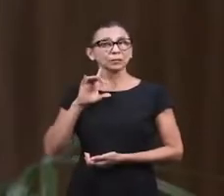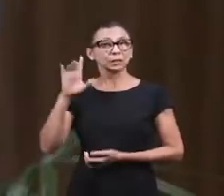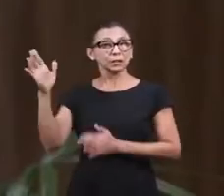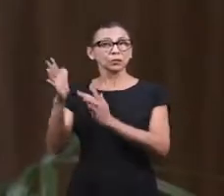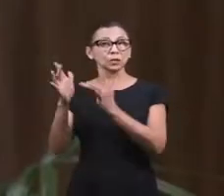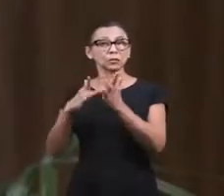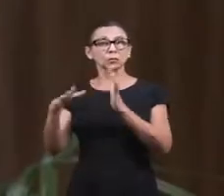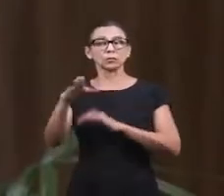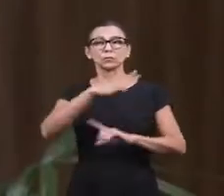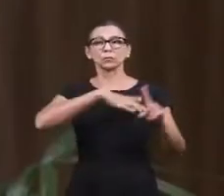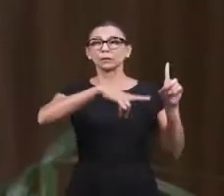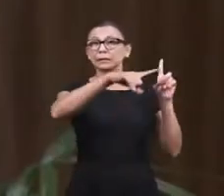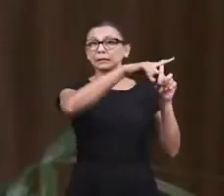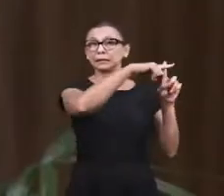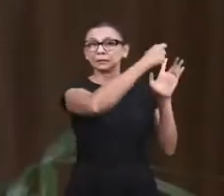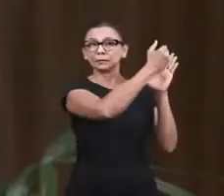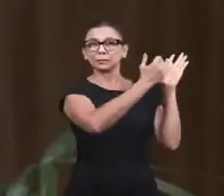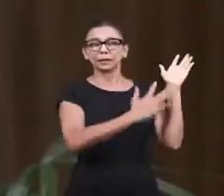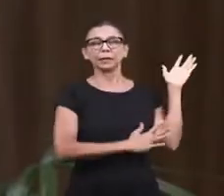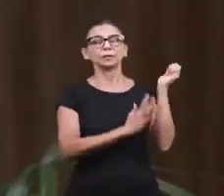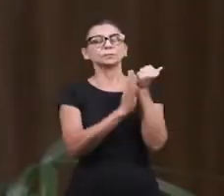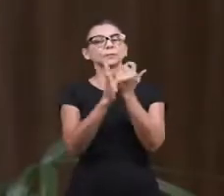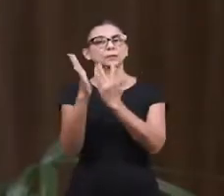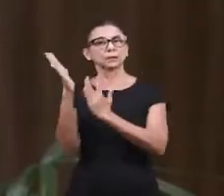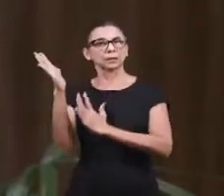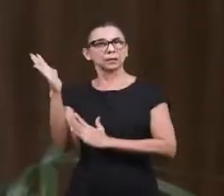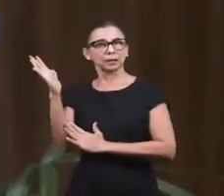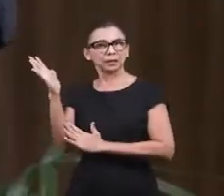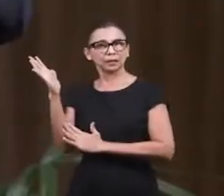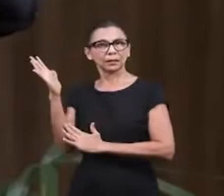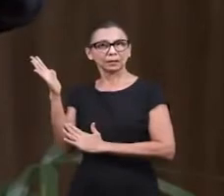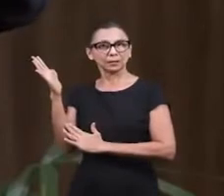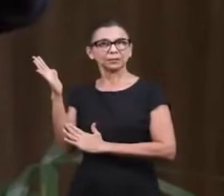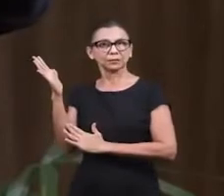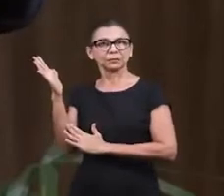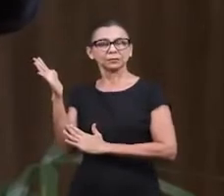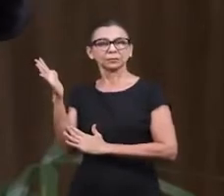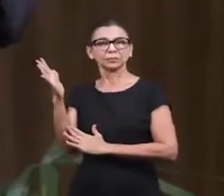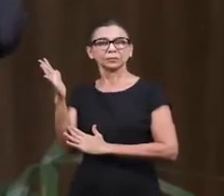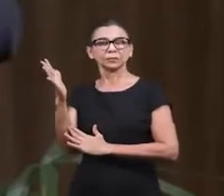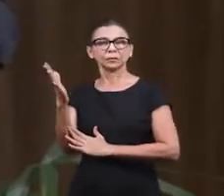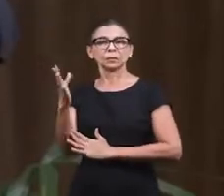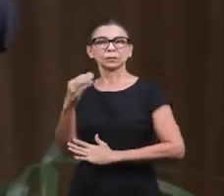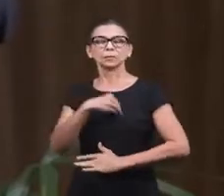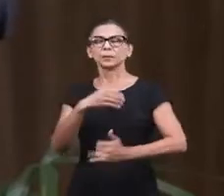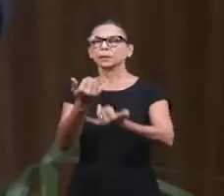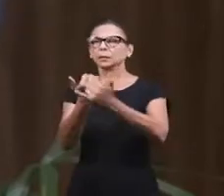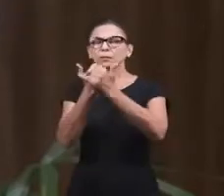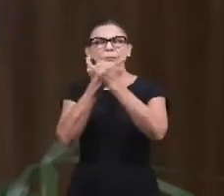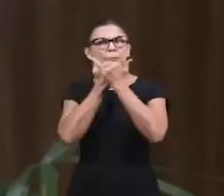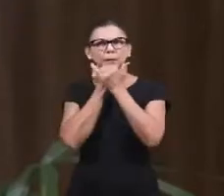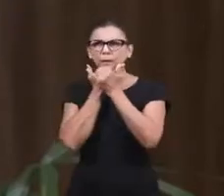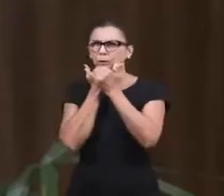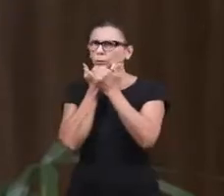Jesus, the Son of God, who went to the cross, shed his blood, and wiped away our